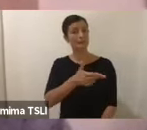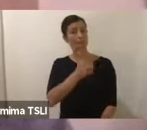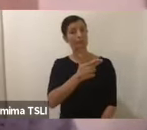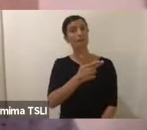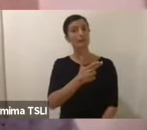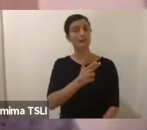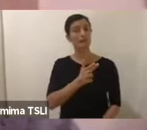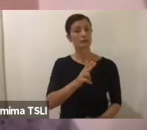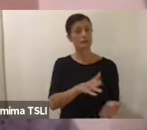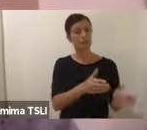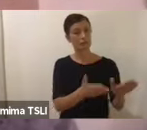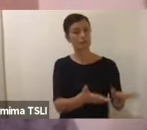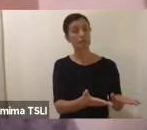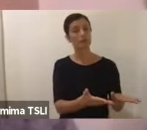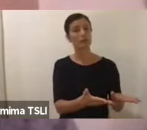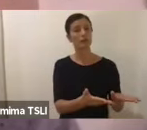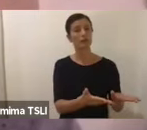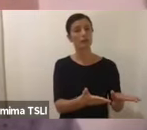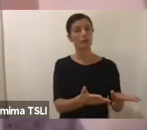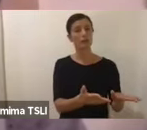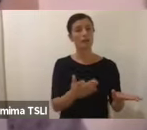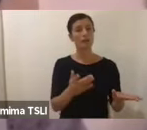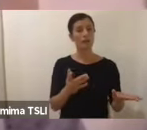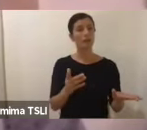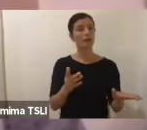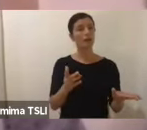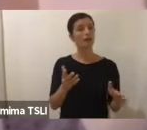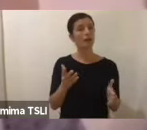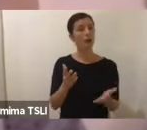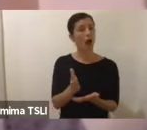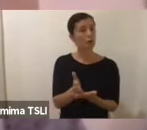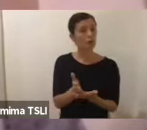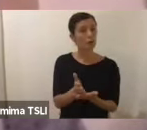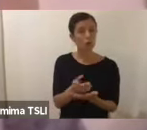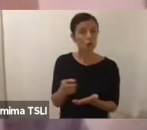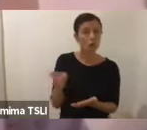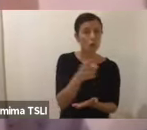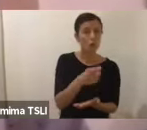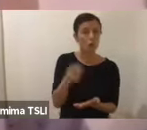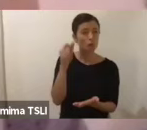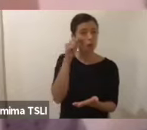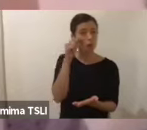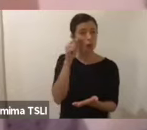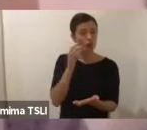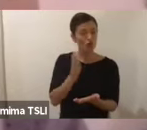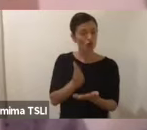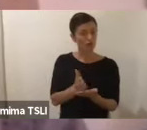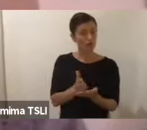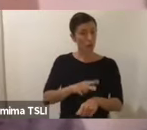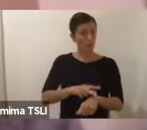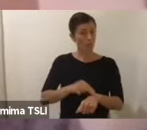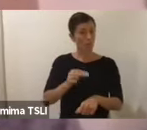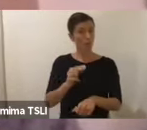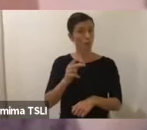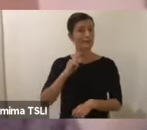about uh police killing people in america but um i don't i really don't think it's a